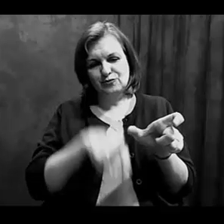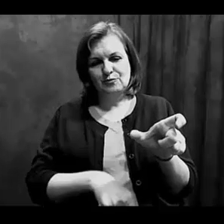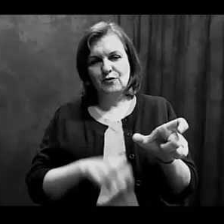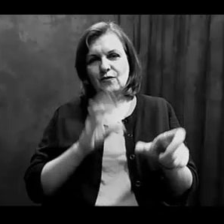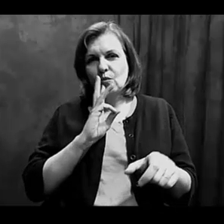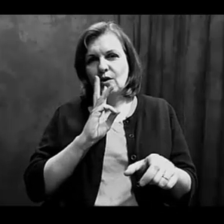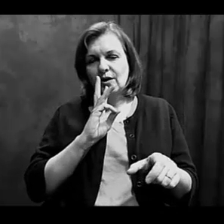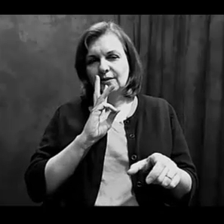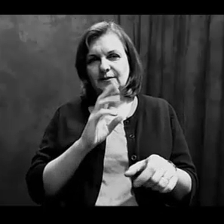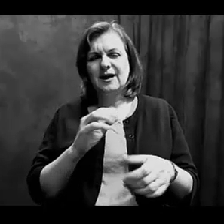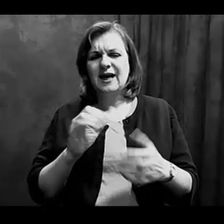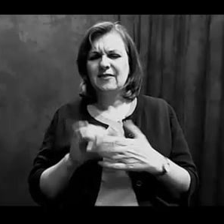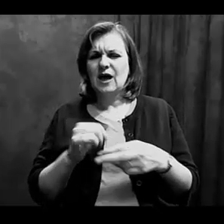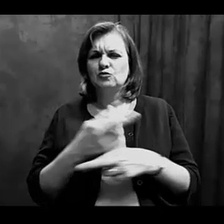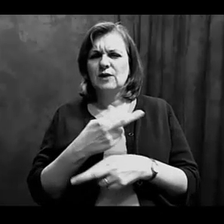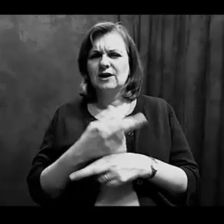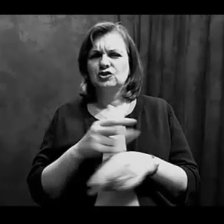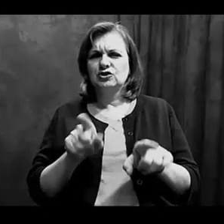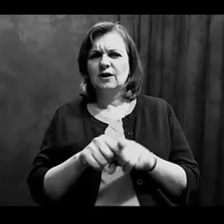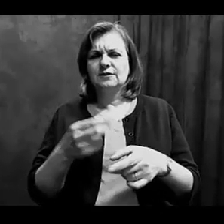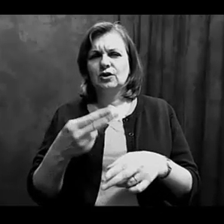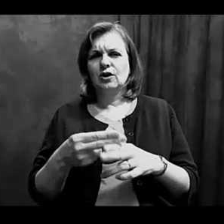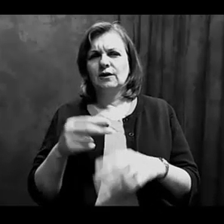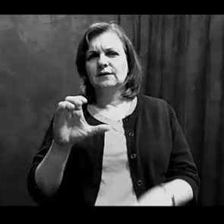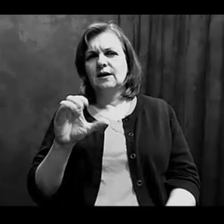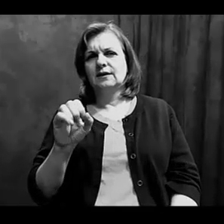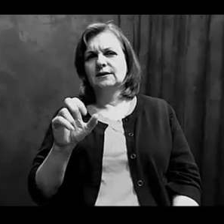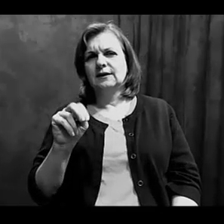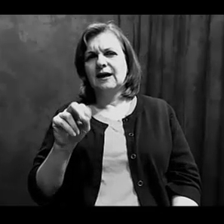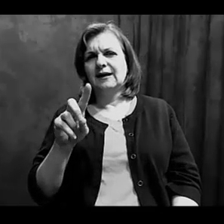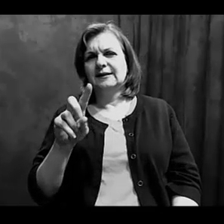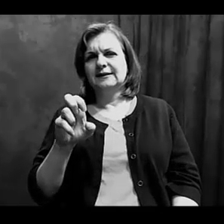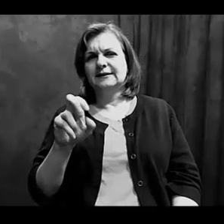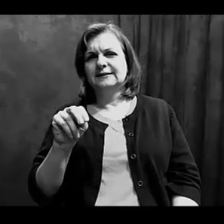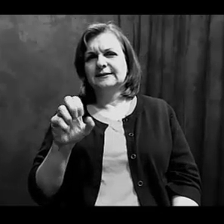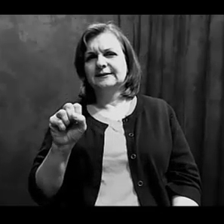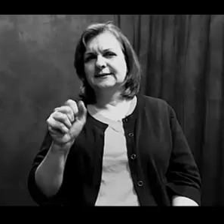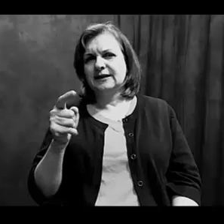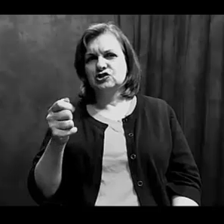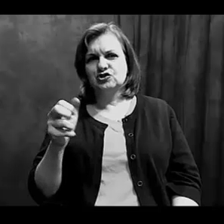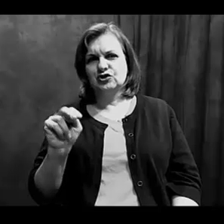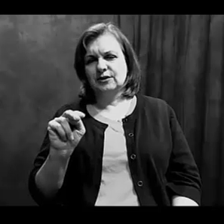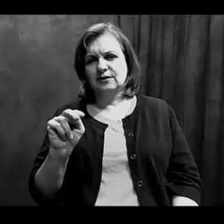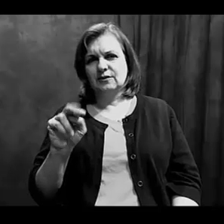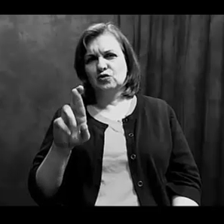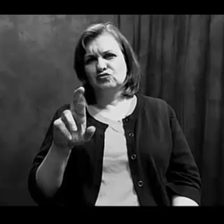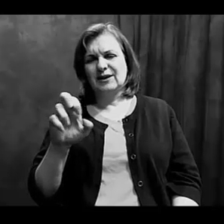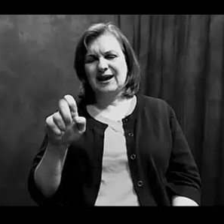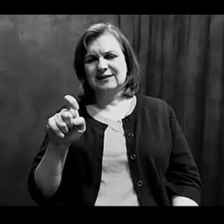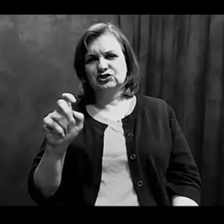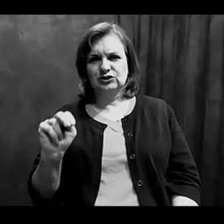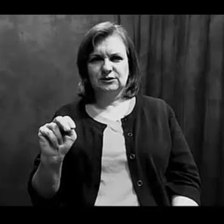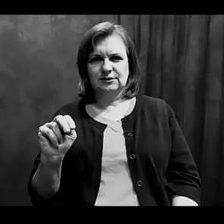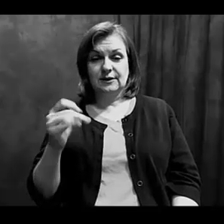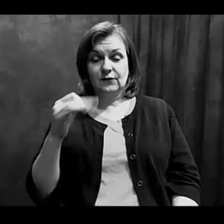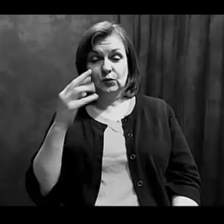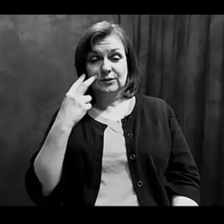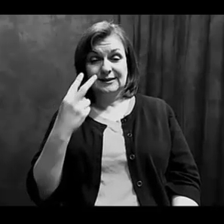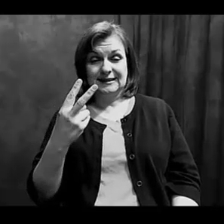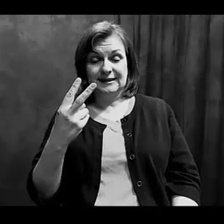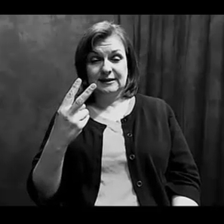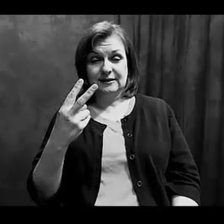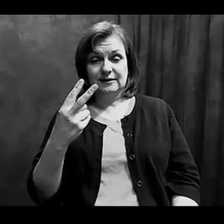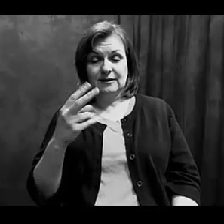a dehydration reaction and remove the water. These are also known as condensation reactions in some